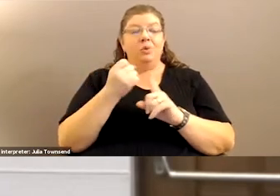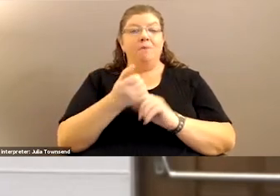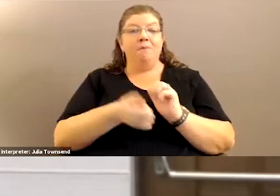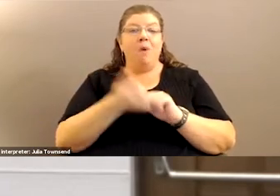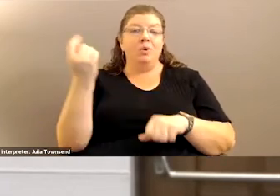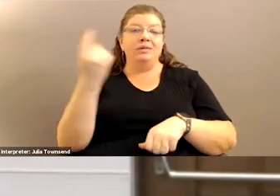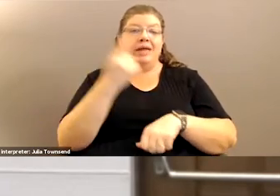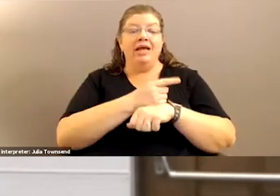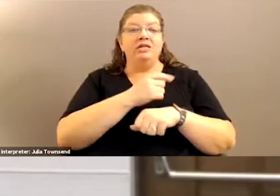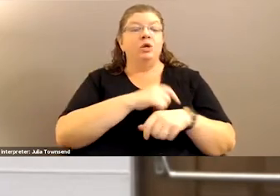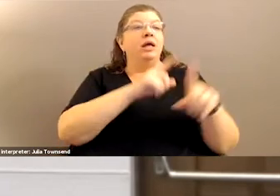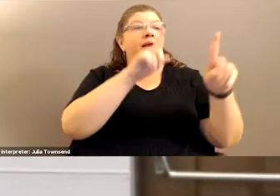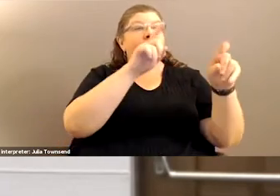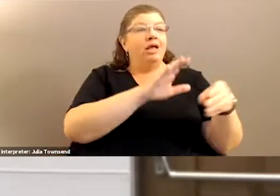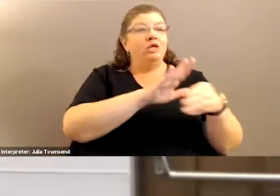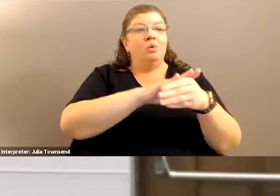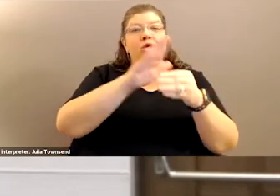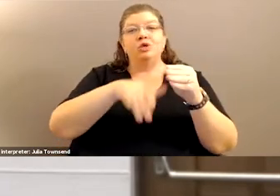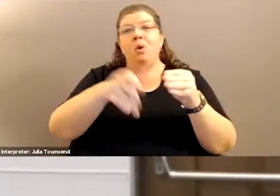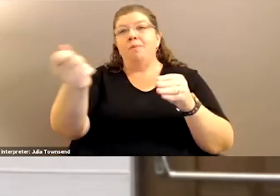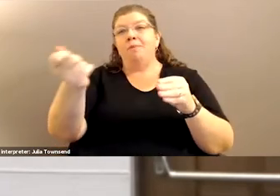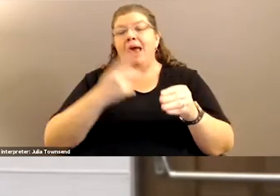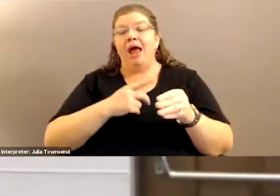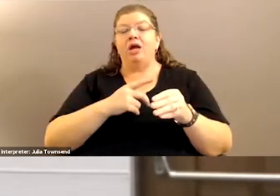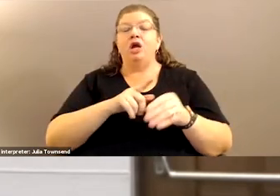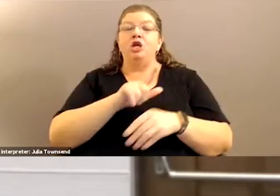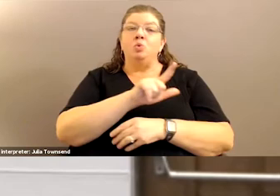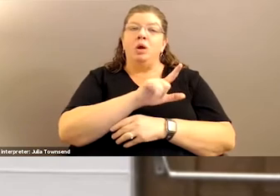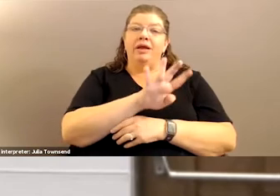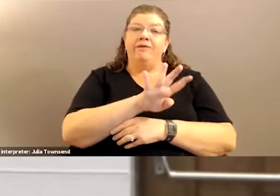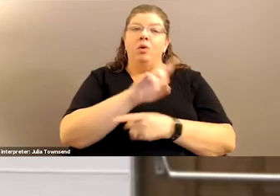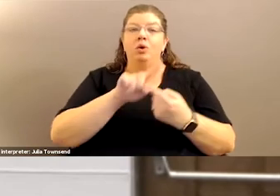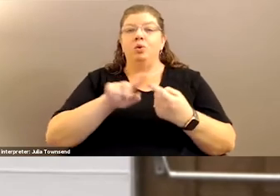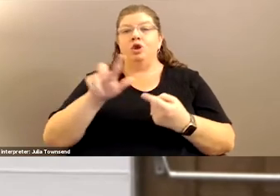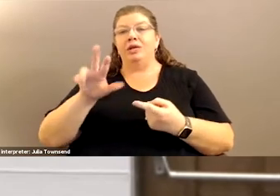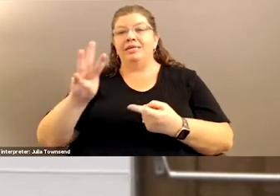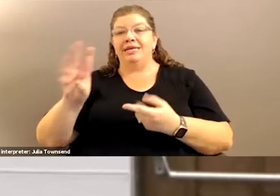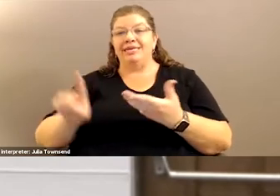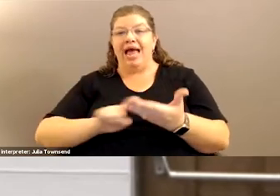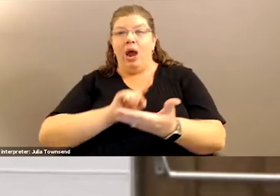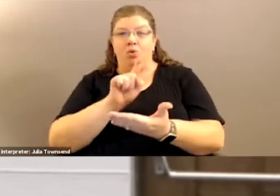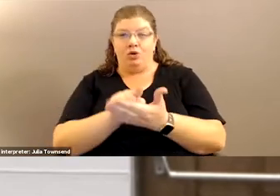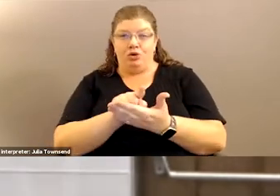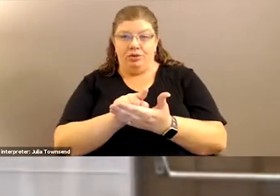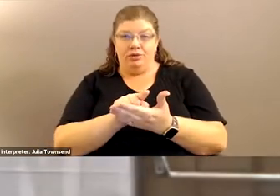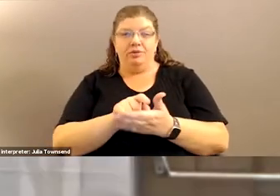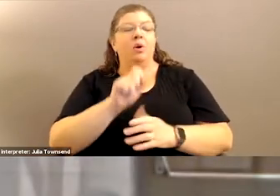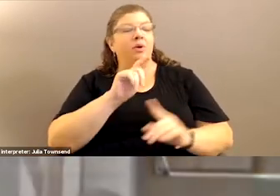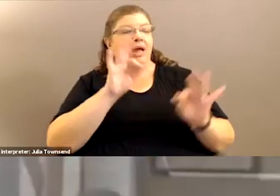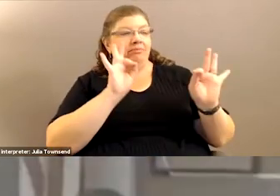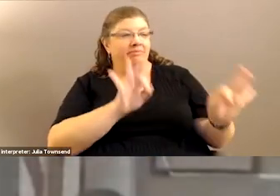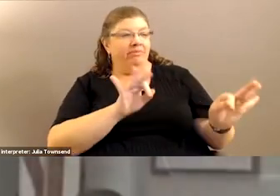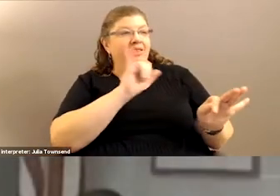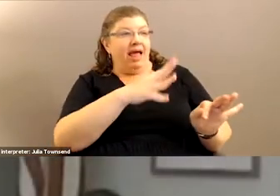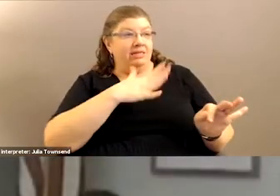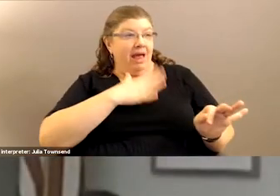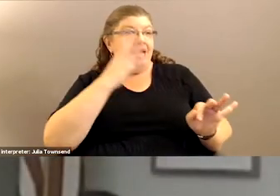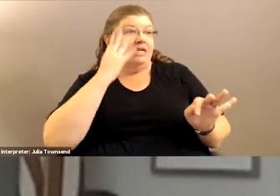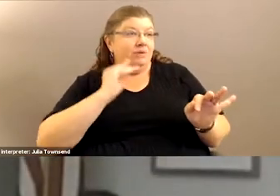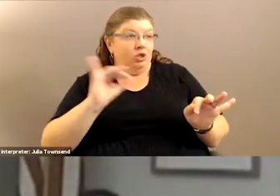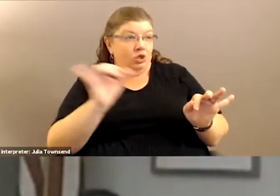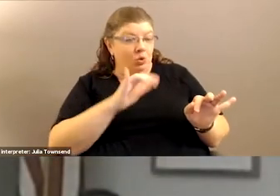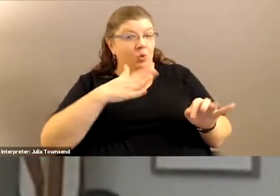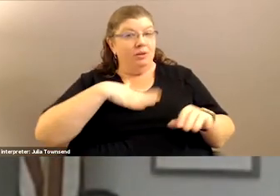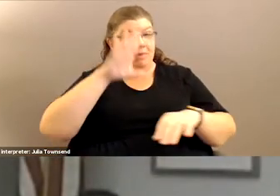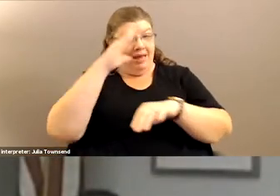we get that those results back in 24 to 36 hours excellent so when that's my experience too uh with my